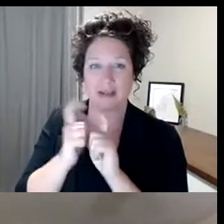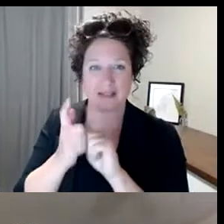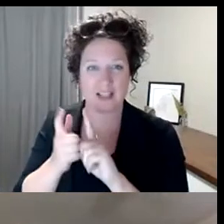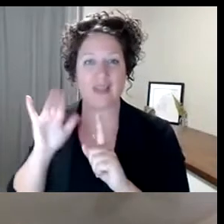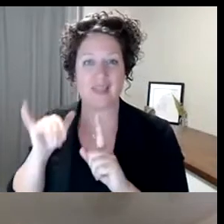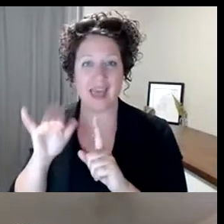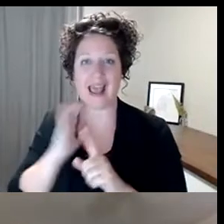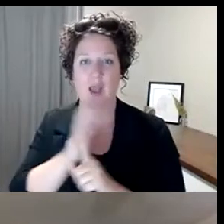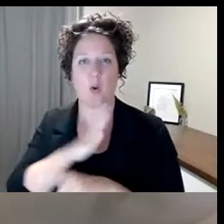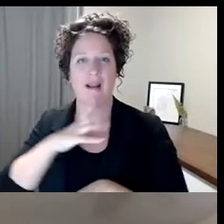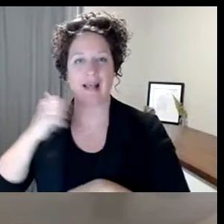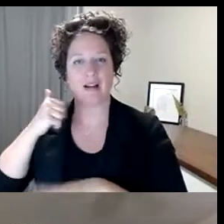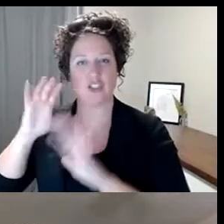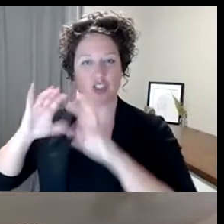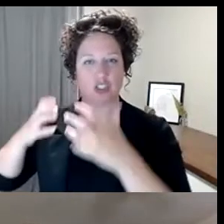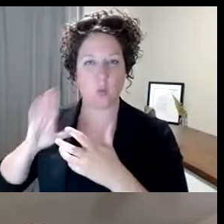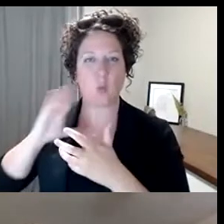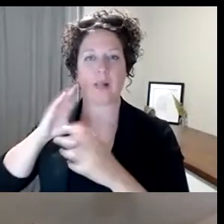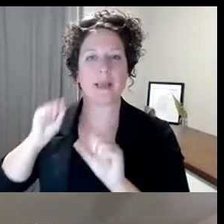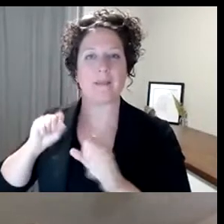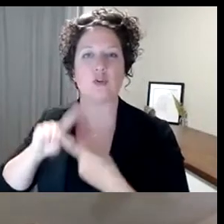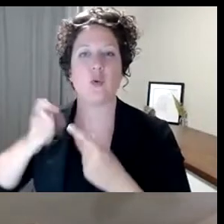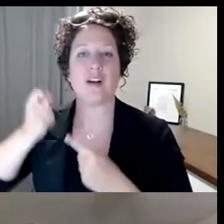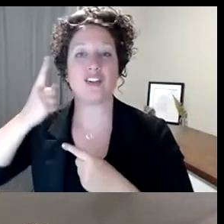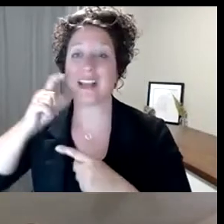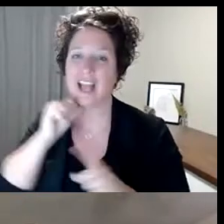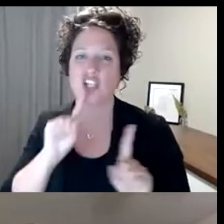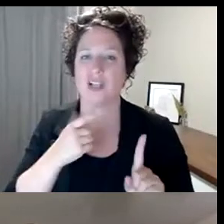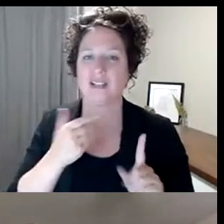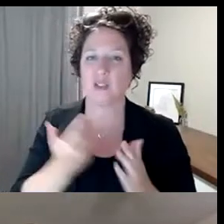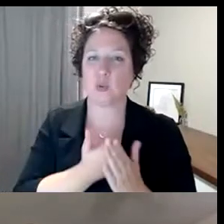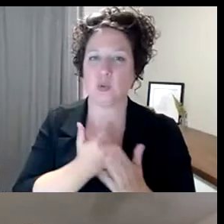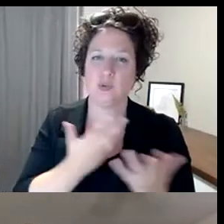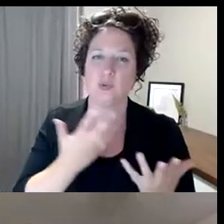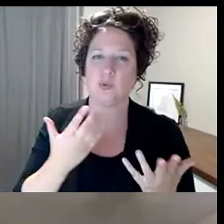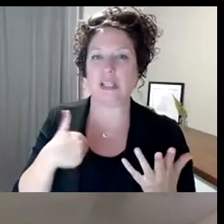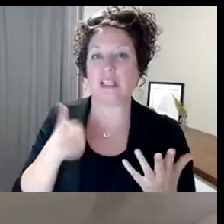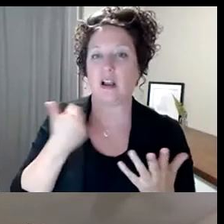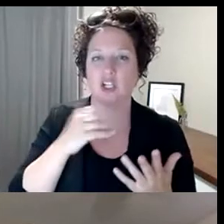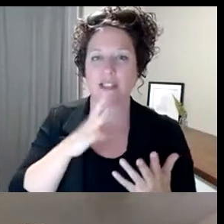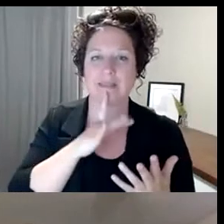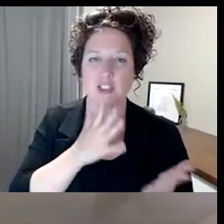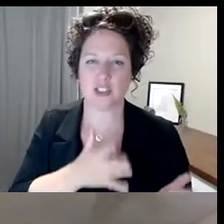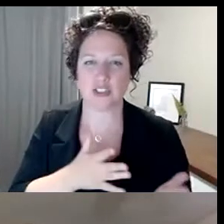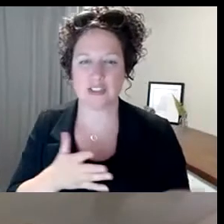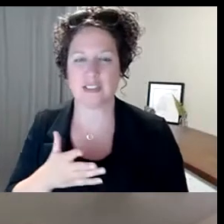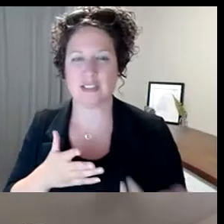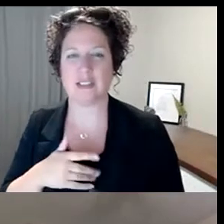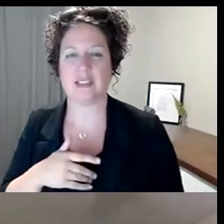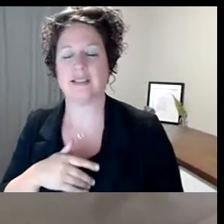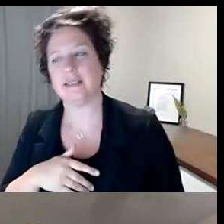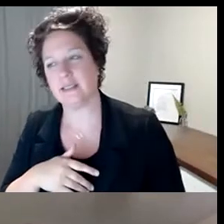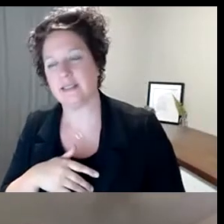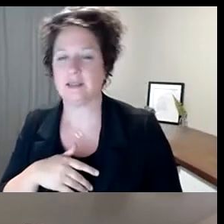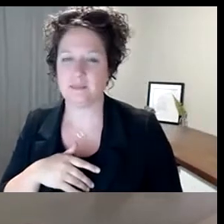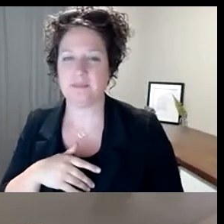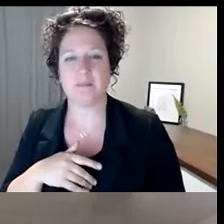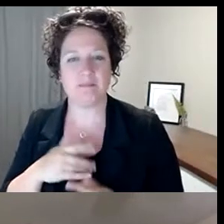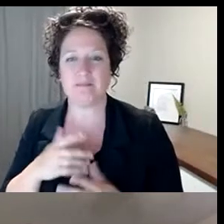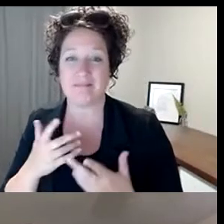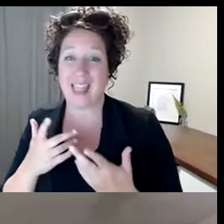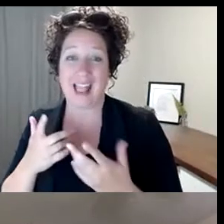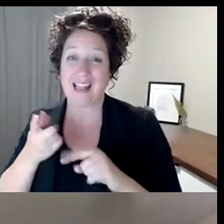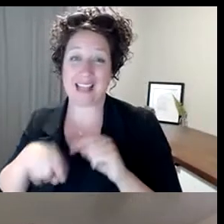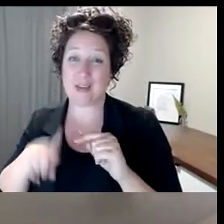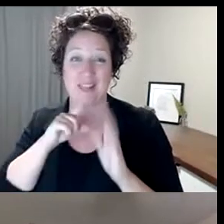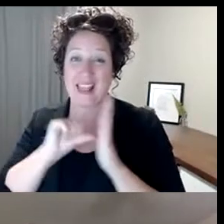our elders are going to be able to understand and not just our young new language speakers. And so, you know, with this, I sort of cannot really